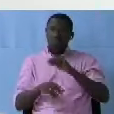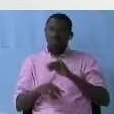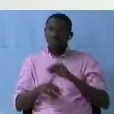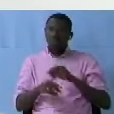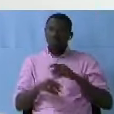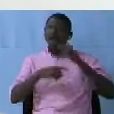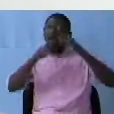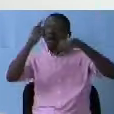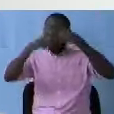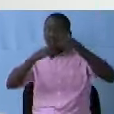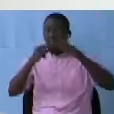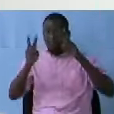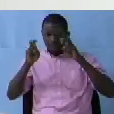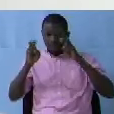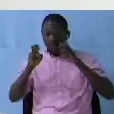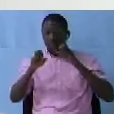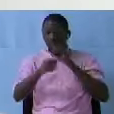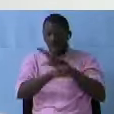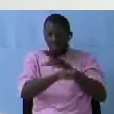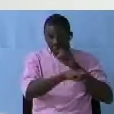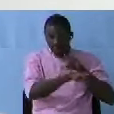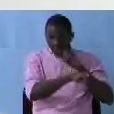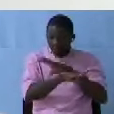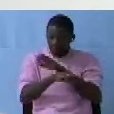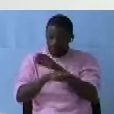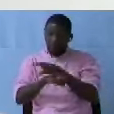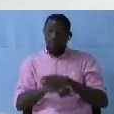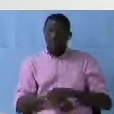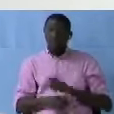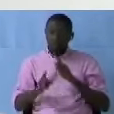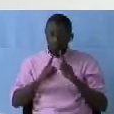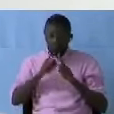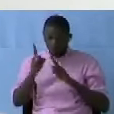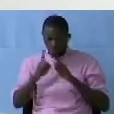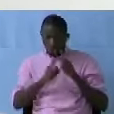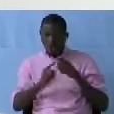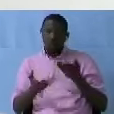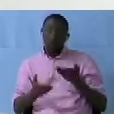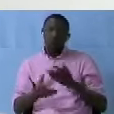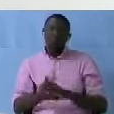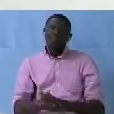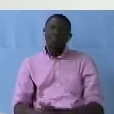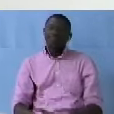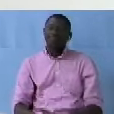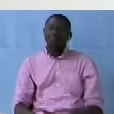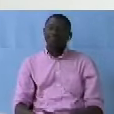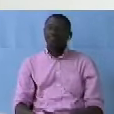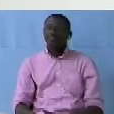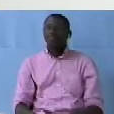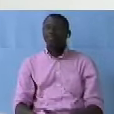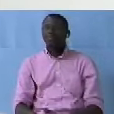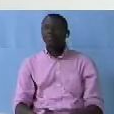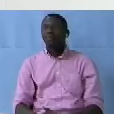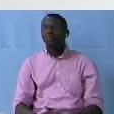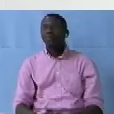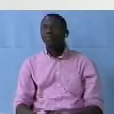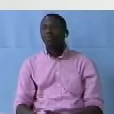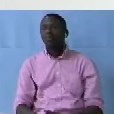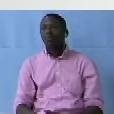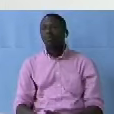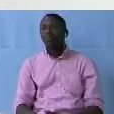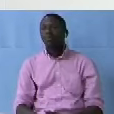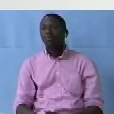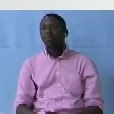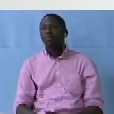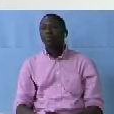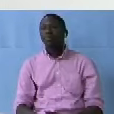nak boko testé be set ko be paré dang ko wara togaat waxa mom gannaaw test bi nga def amna benen waxtaan wo xamne war nga ko